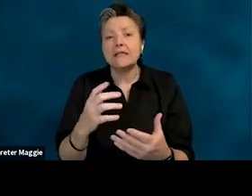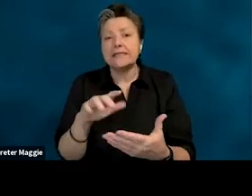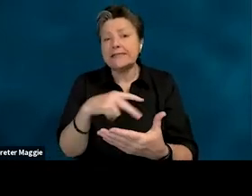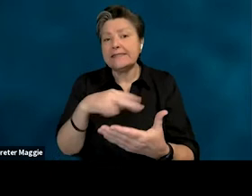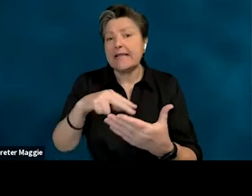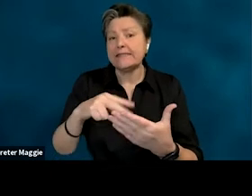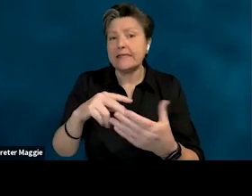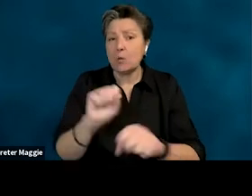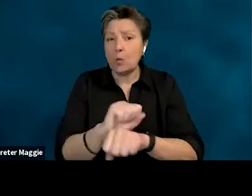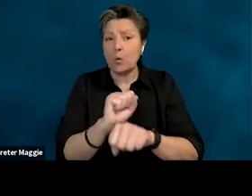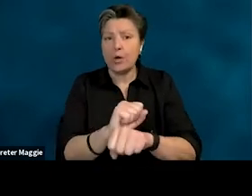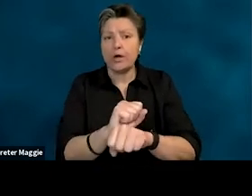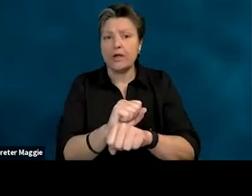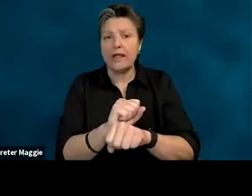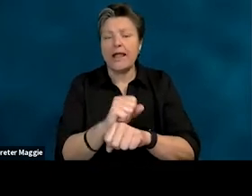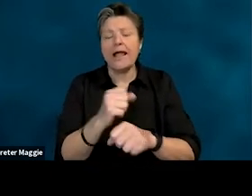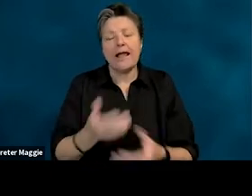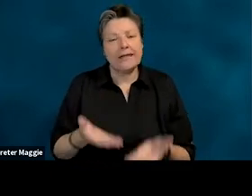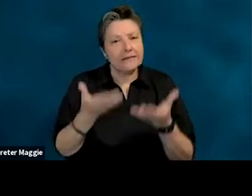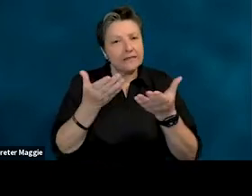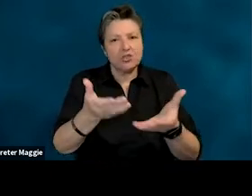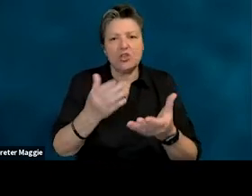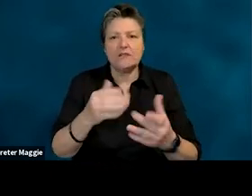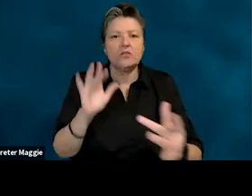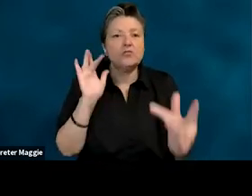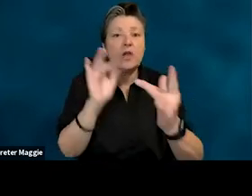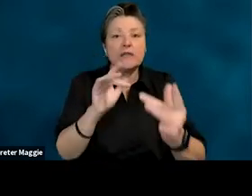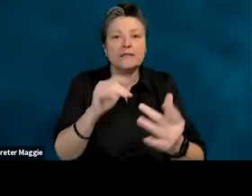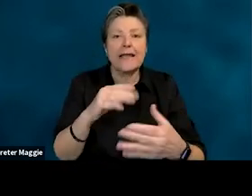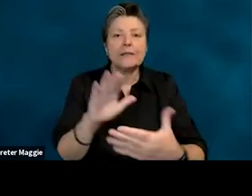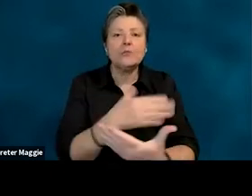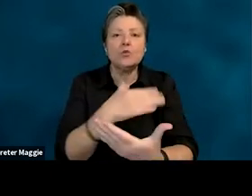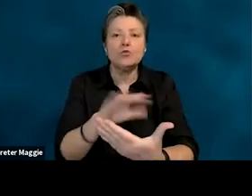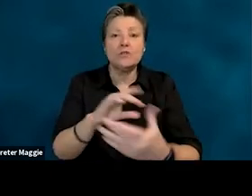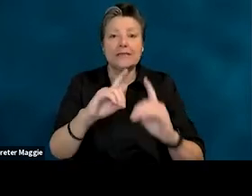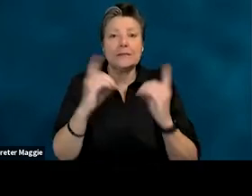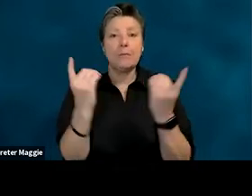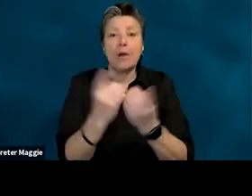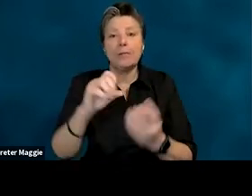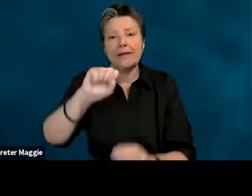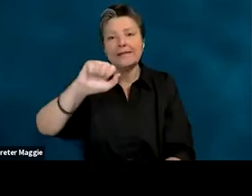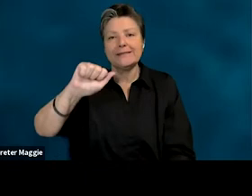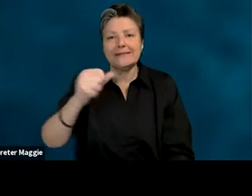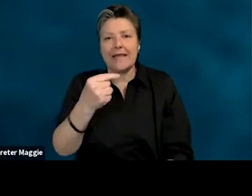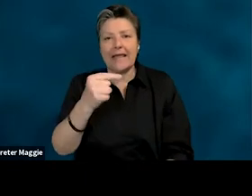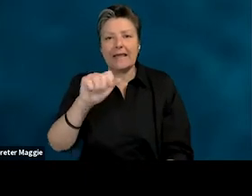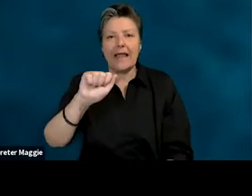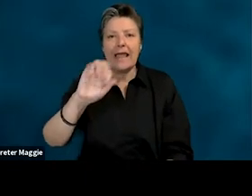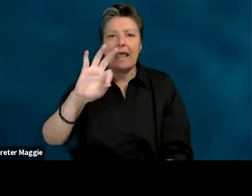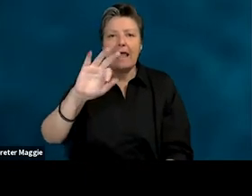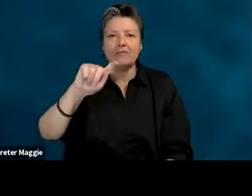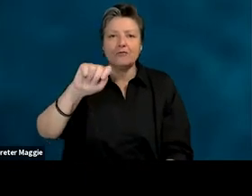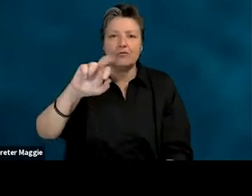would definitely recommend you specifically reach out to the music department at SAG-AFTRA. They are really the experts in those schedules.